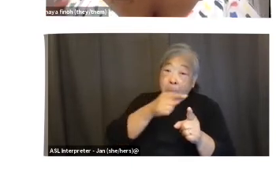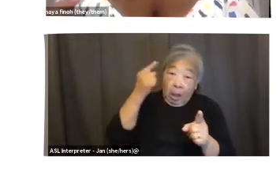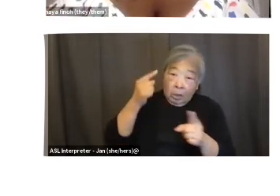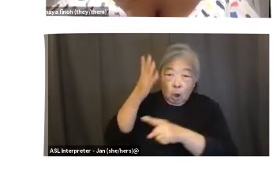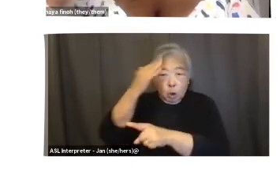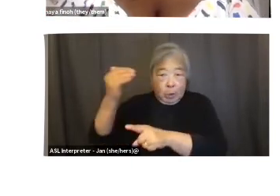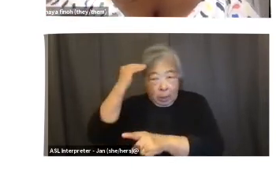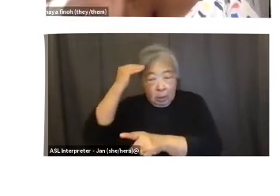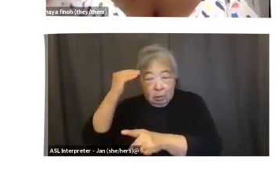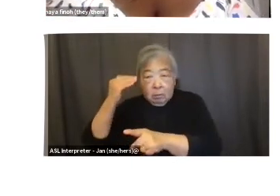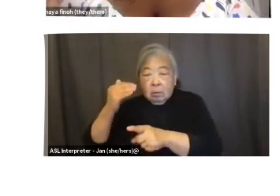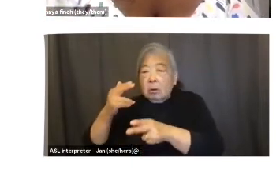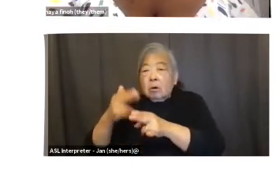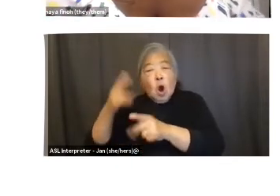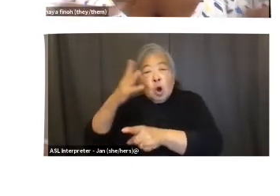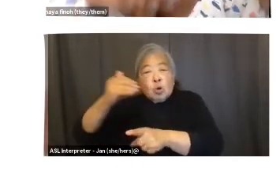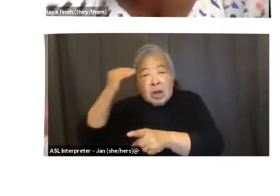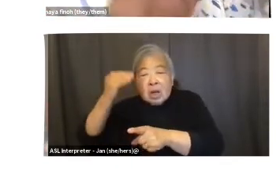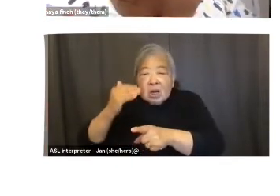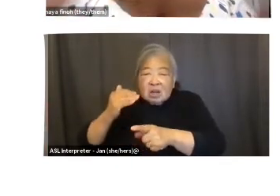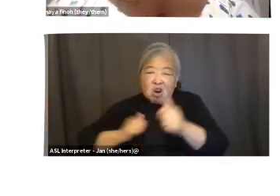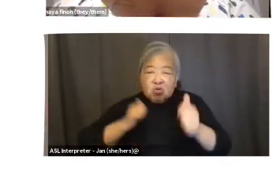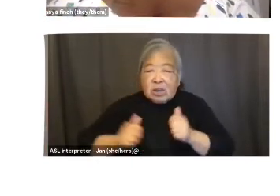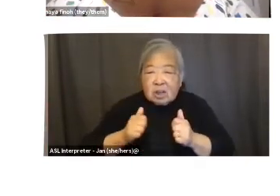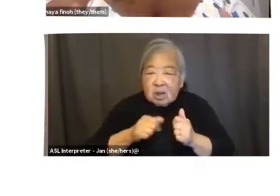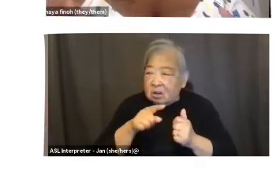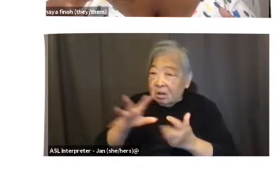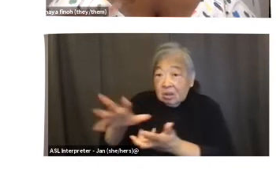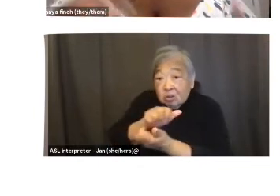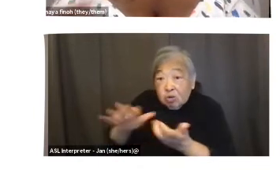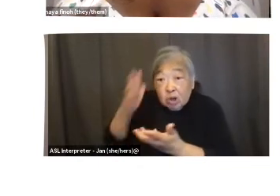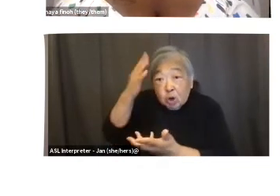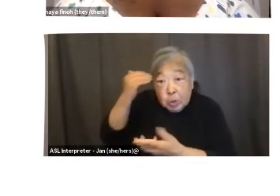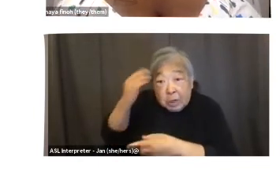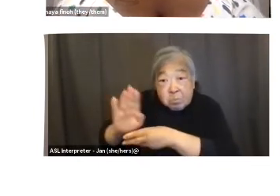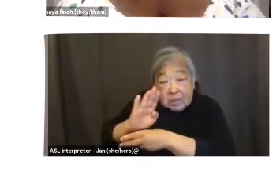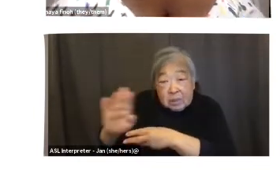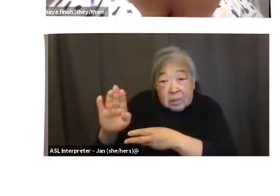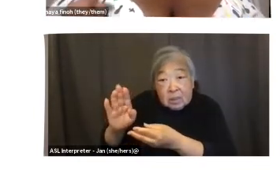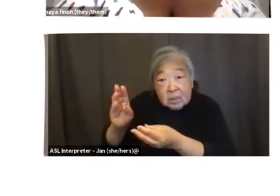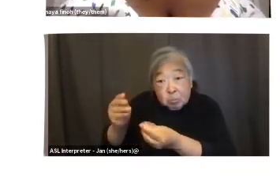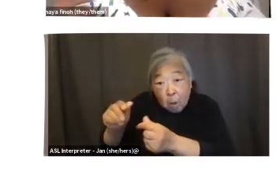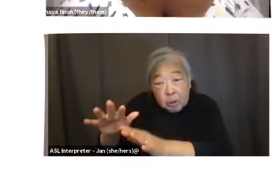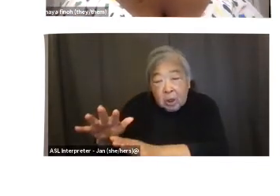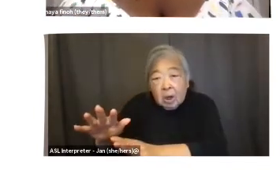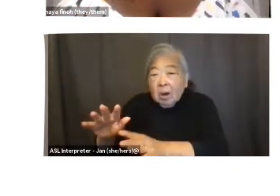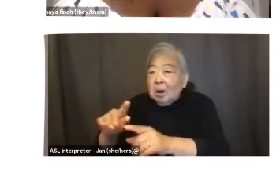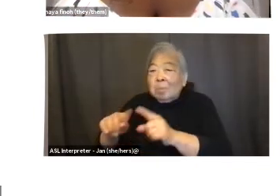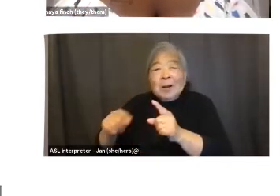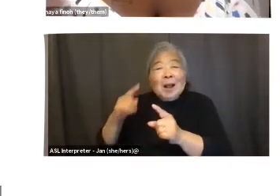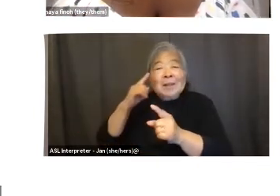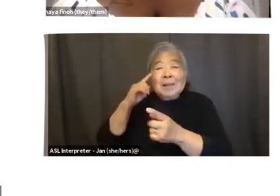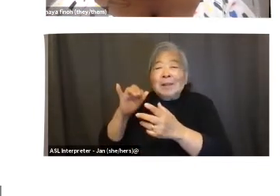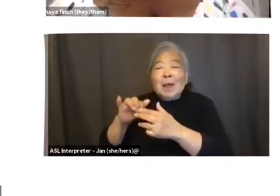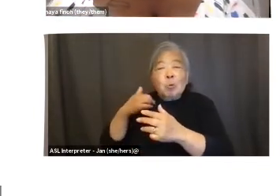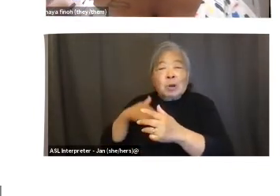aggressor, noting destruction of Korean-owned businesses and property. But I think we should really recontextualize it